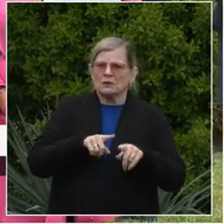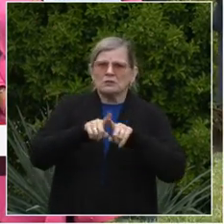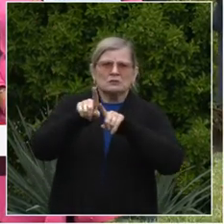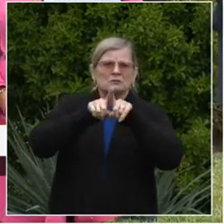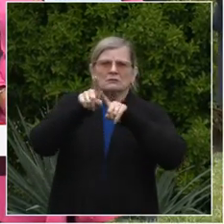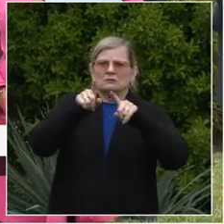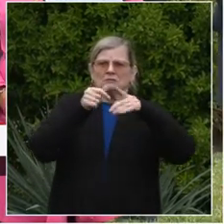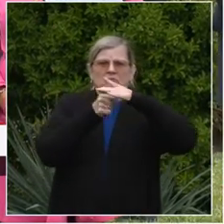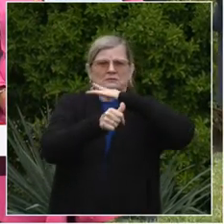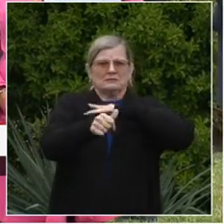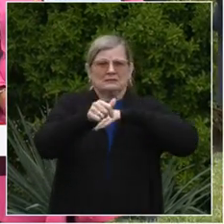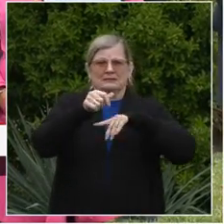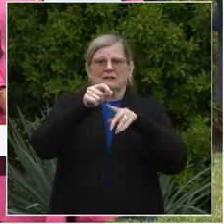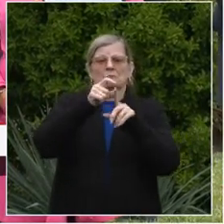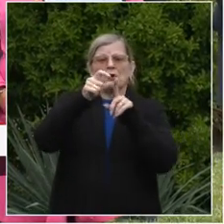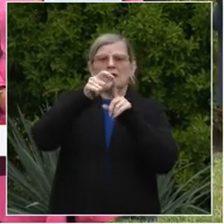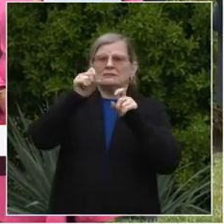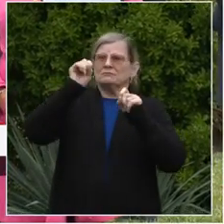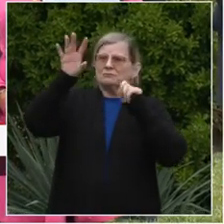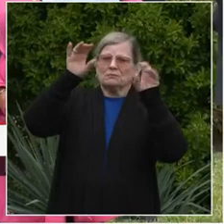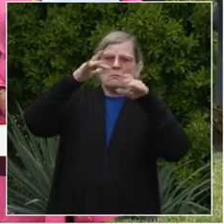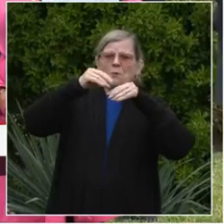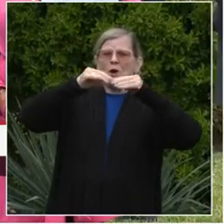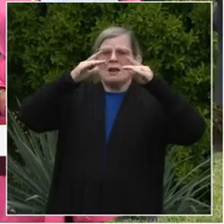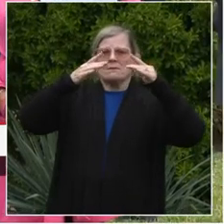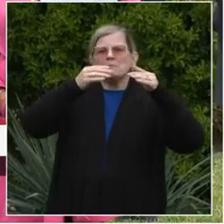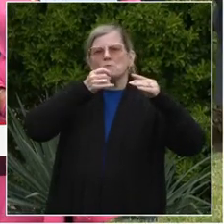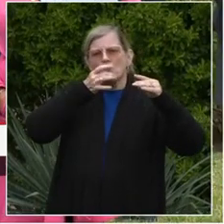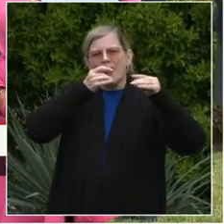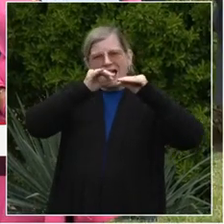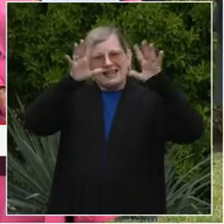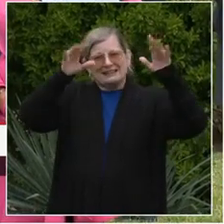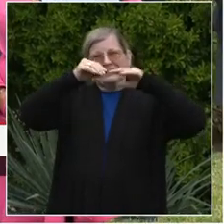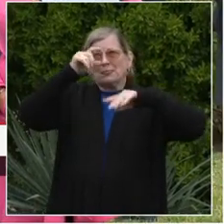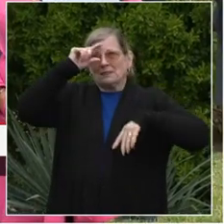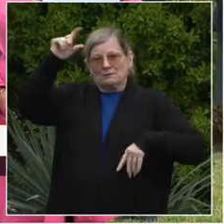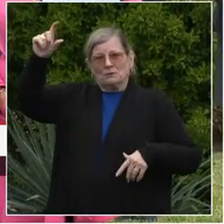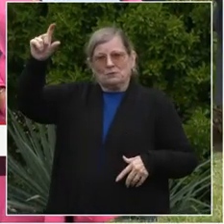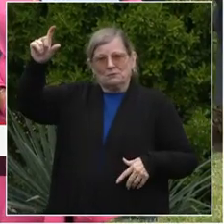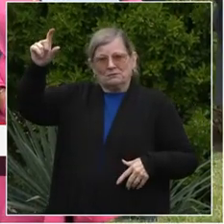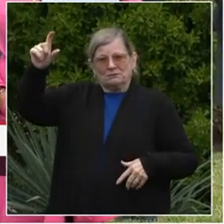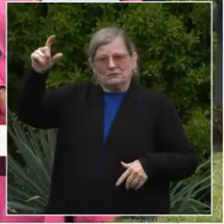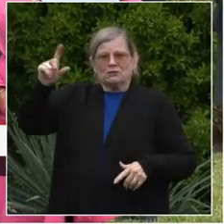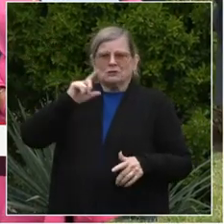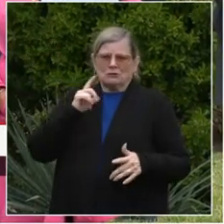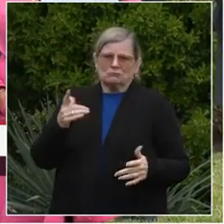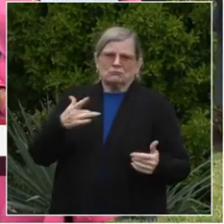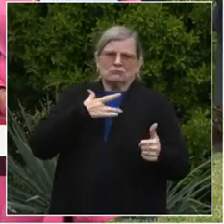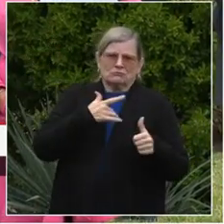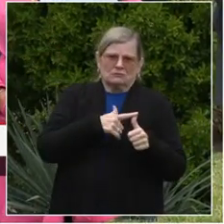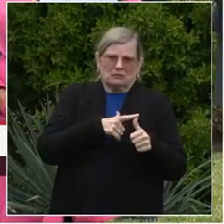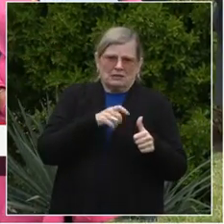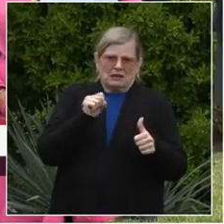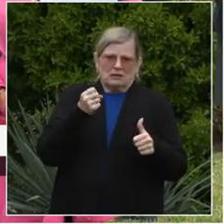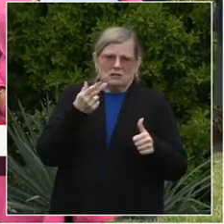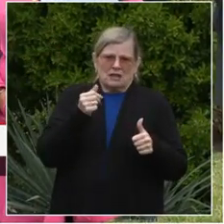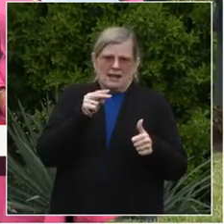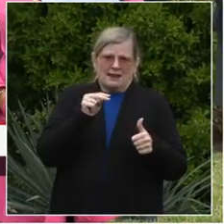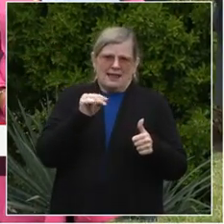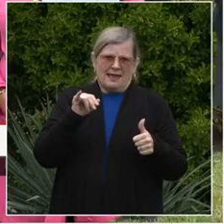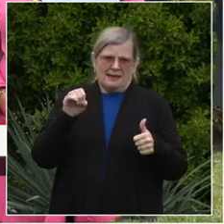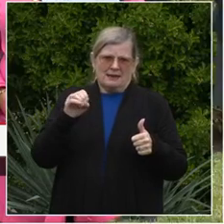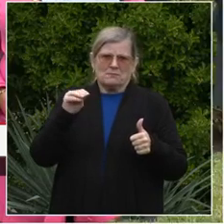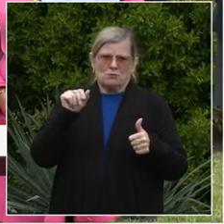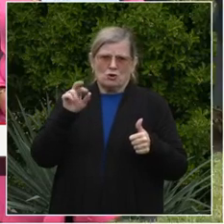the moonlight, and to rest in our hearts and memory. Shanae Marie Taylor,